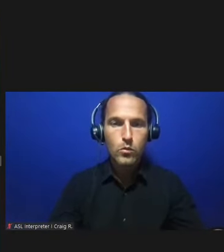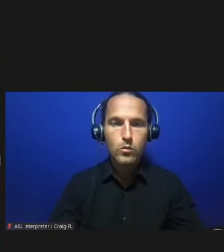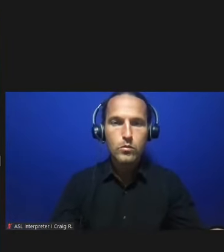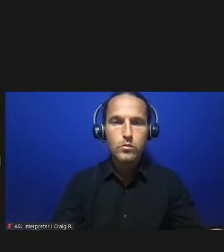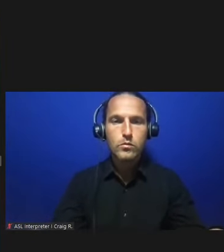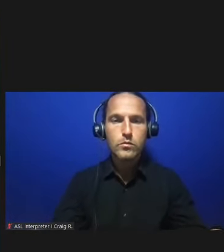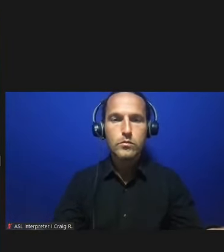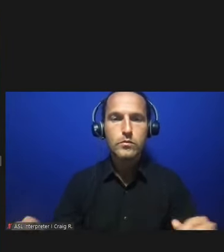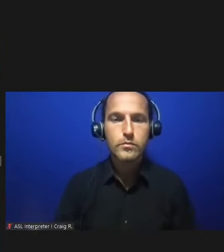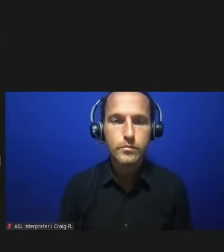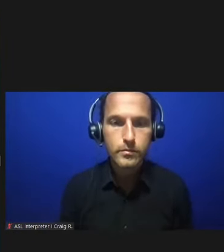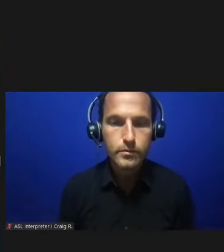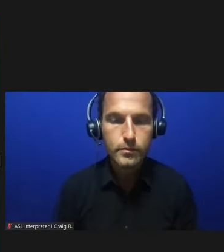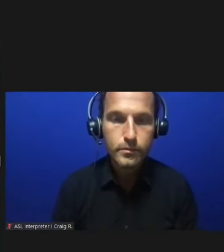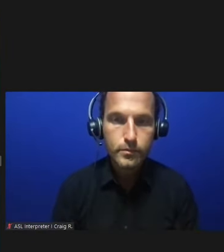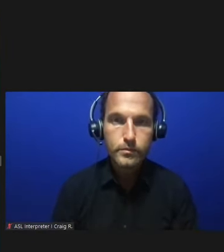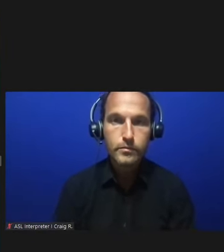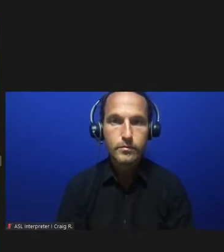Thank you.